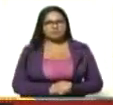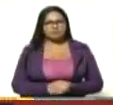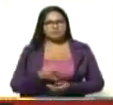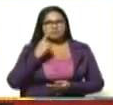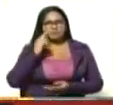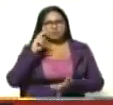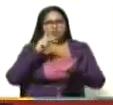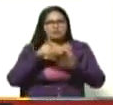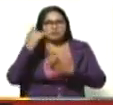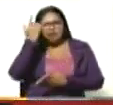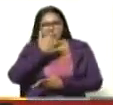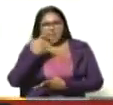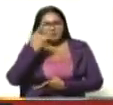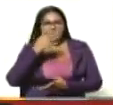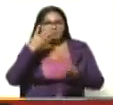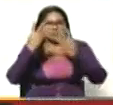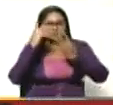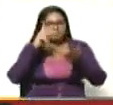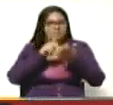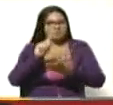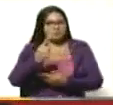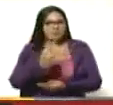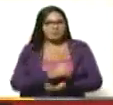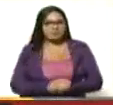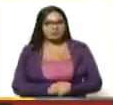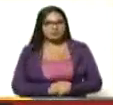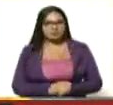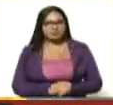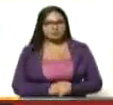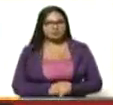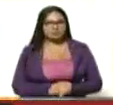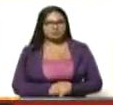Sudáfrica en este festival. And